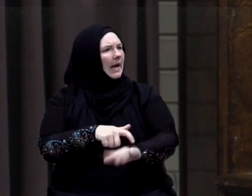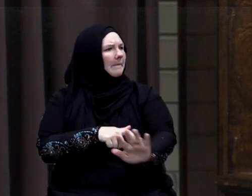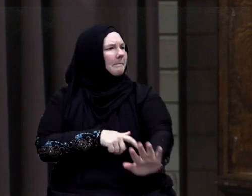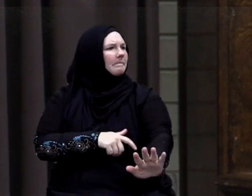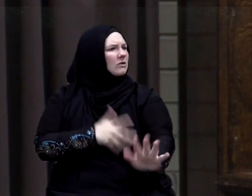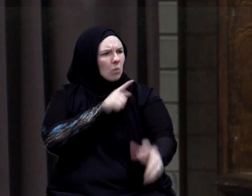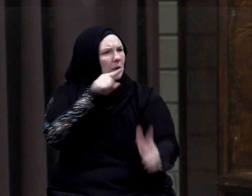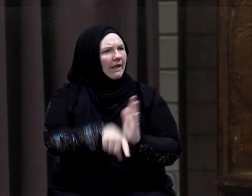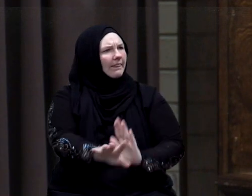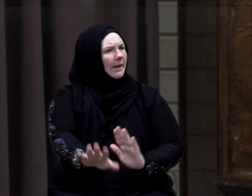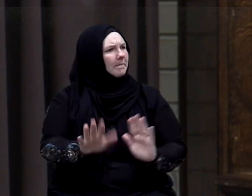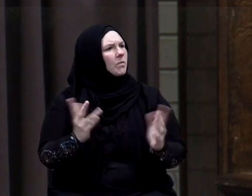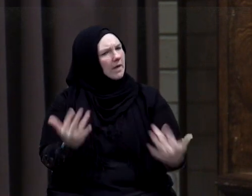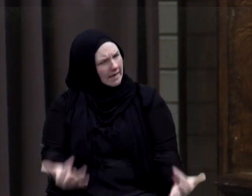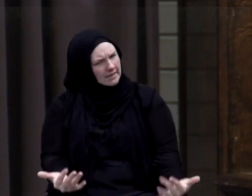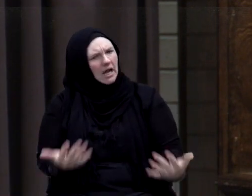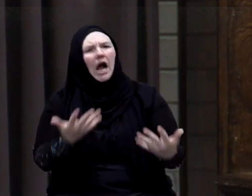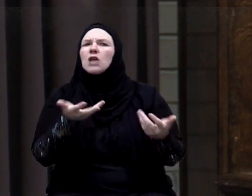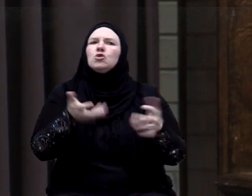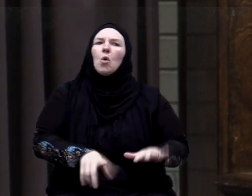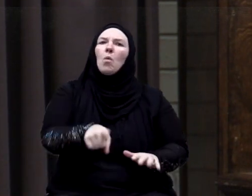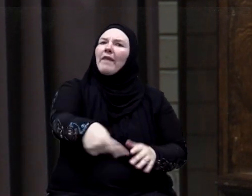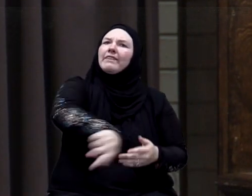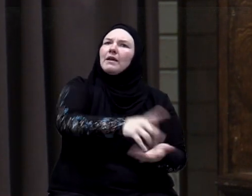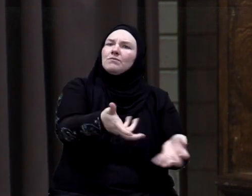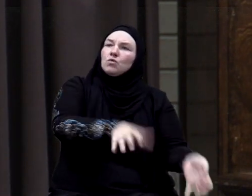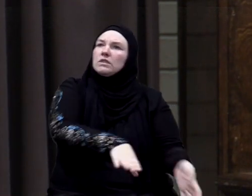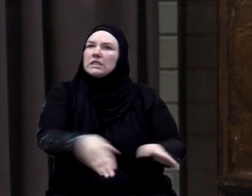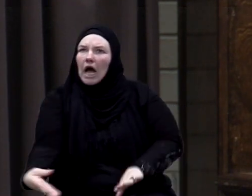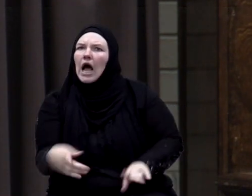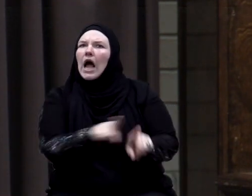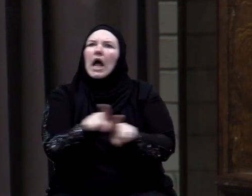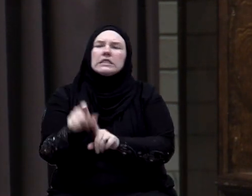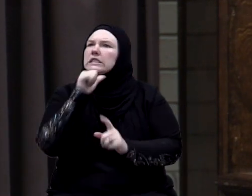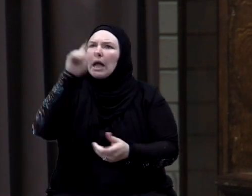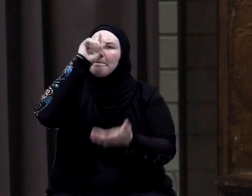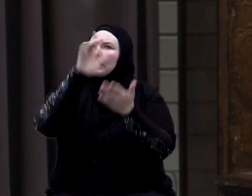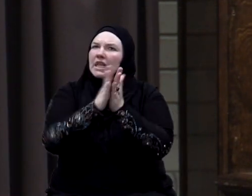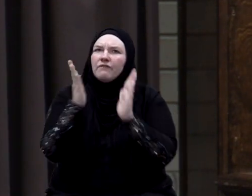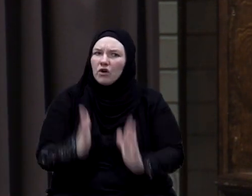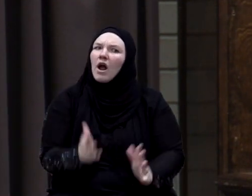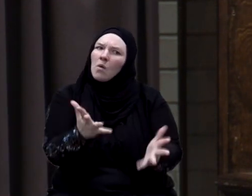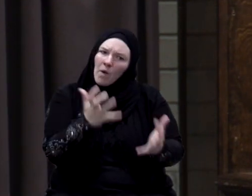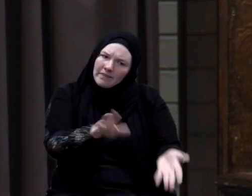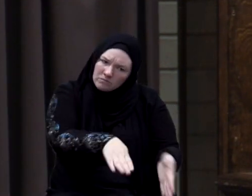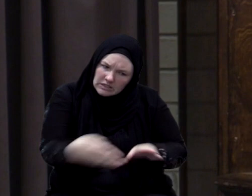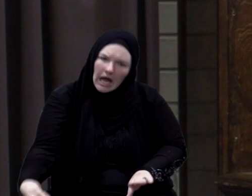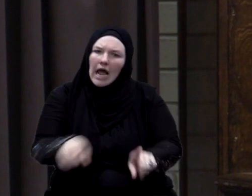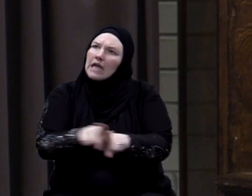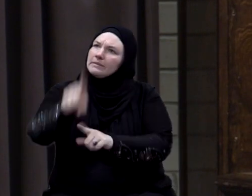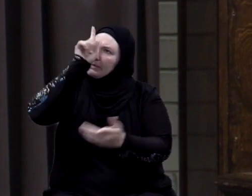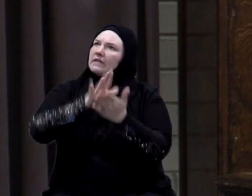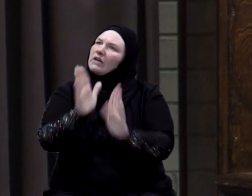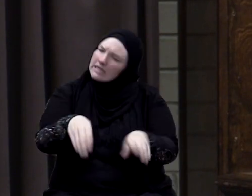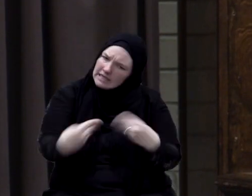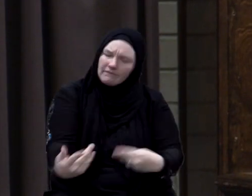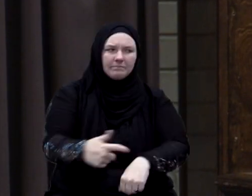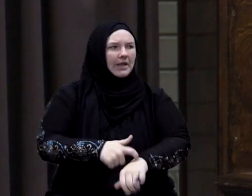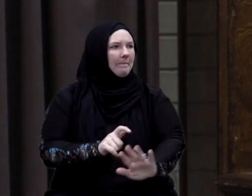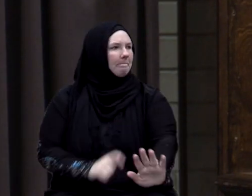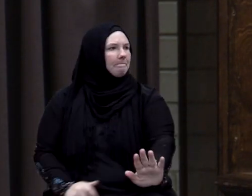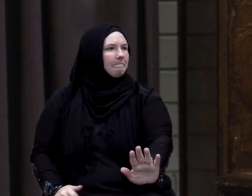him. And the sign of love that Allah lists in the Quran is to follow his